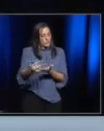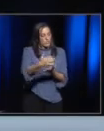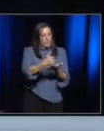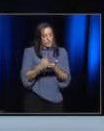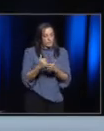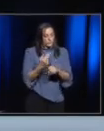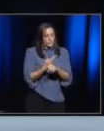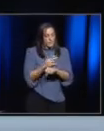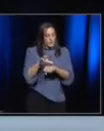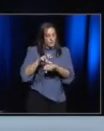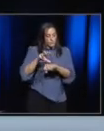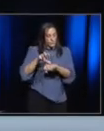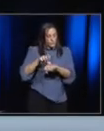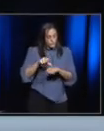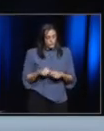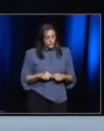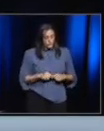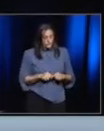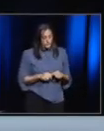context.